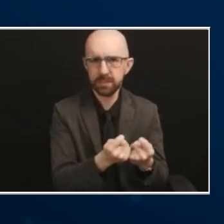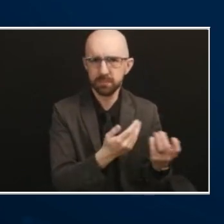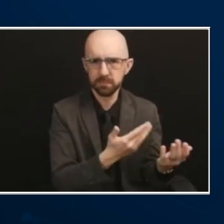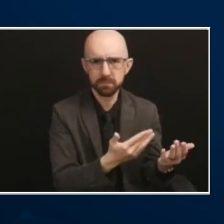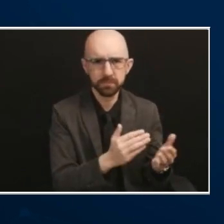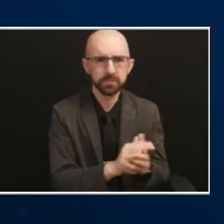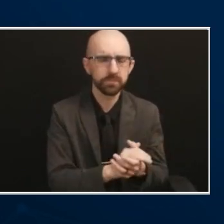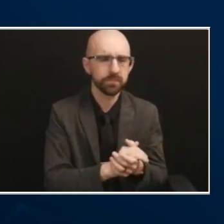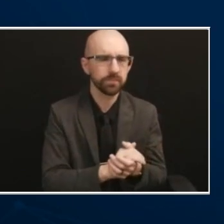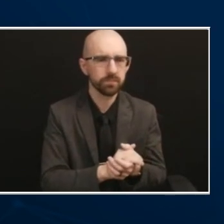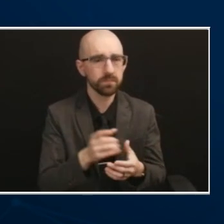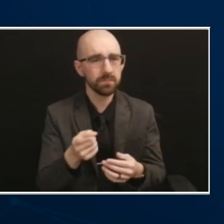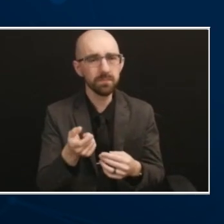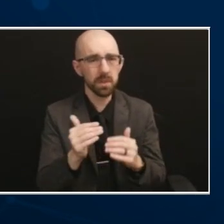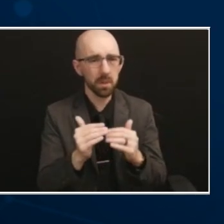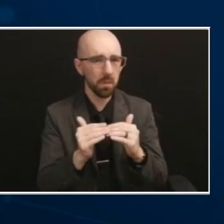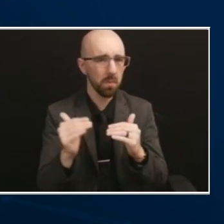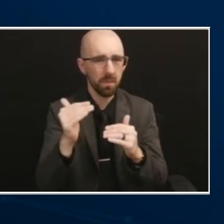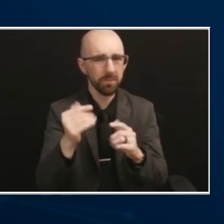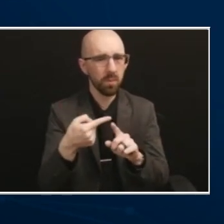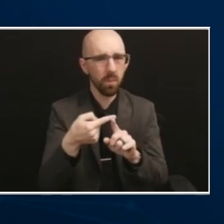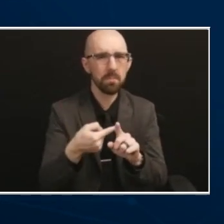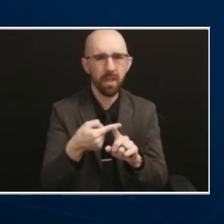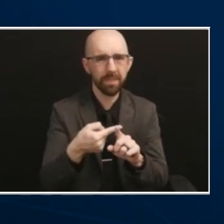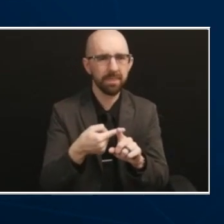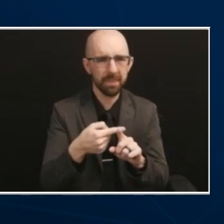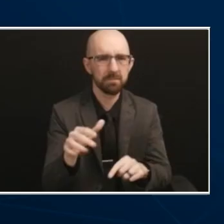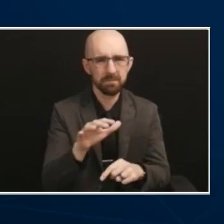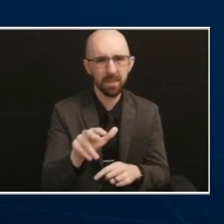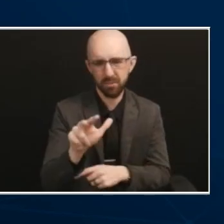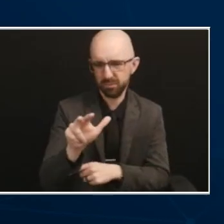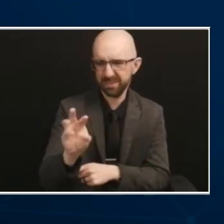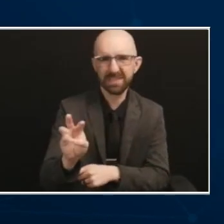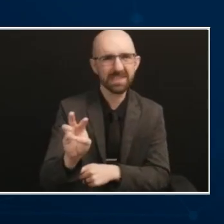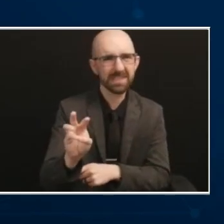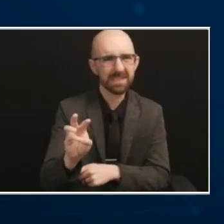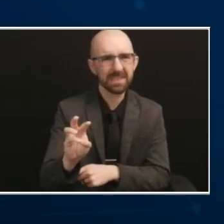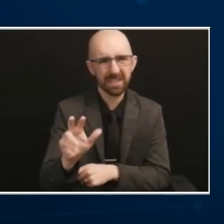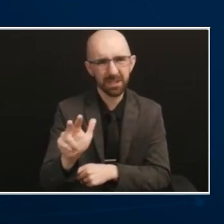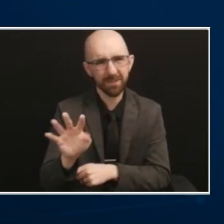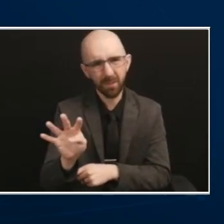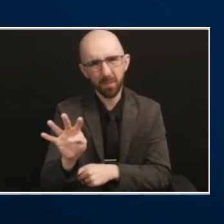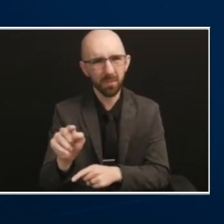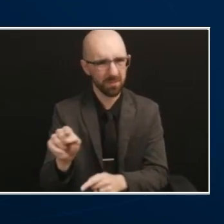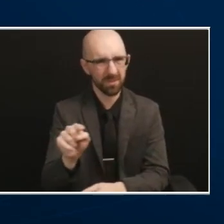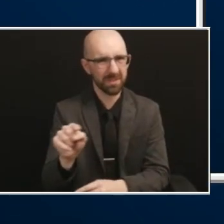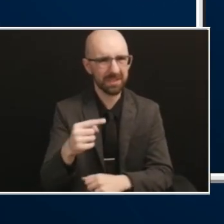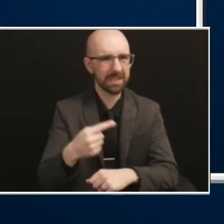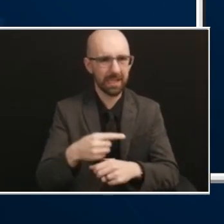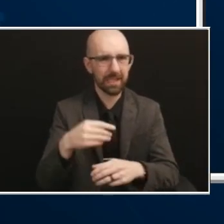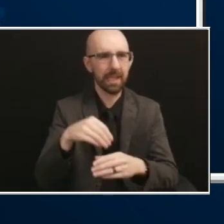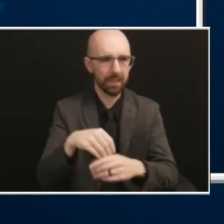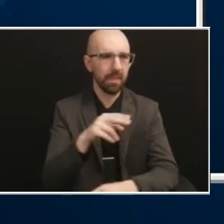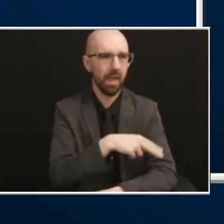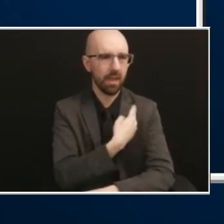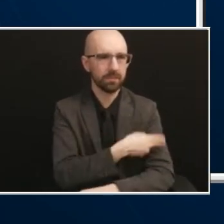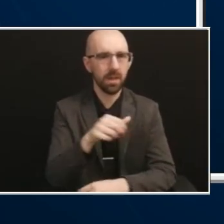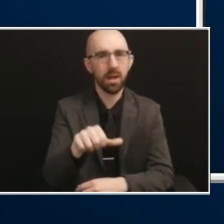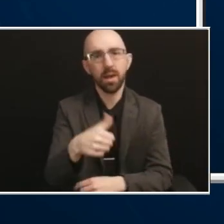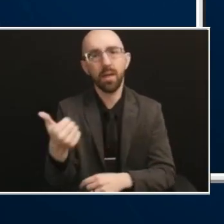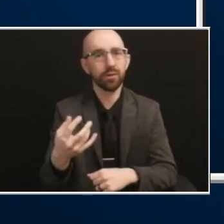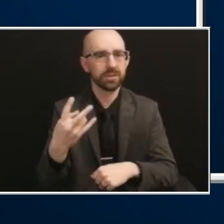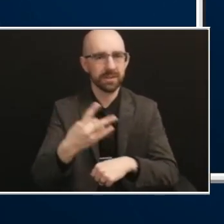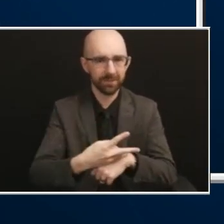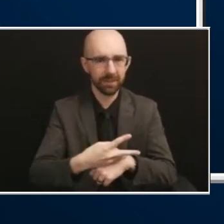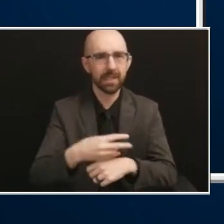Just a little bit over a month. I think 36 days, 34 days in the hospital, and then another 7 days in in-house